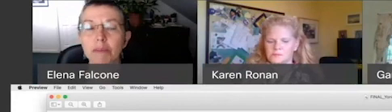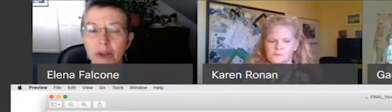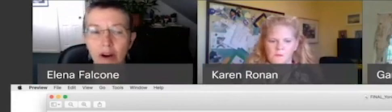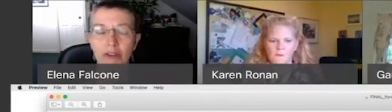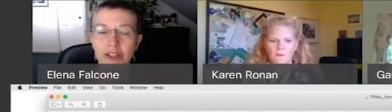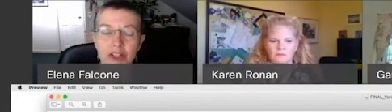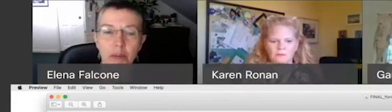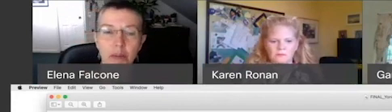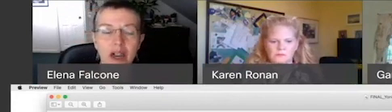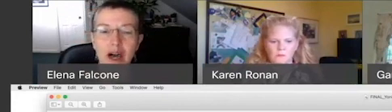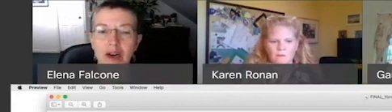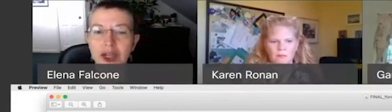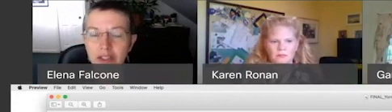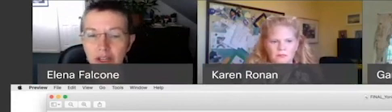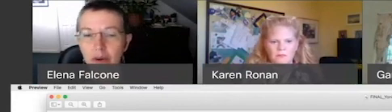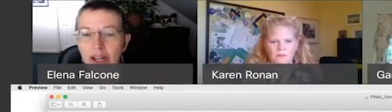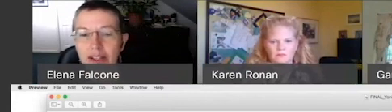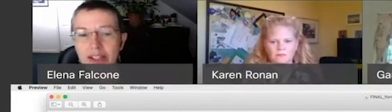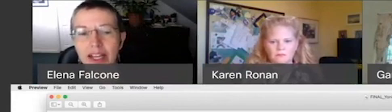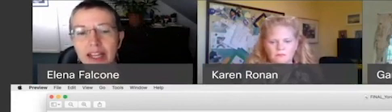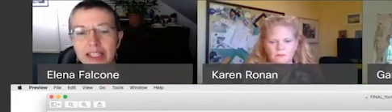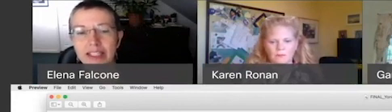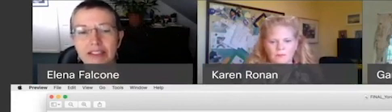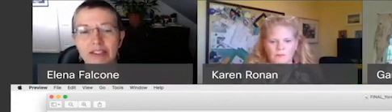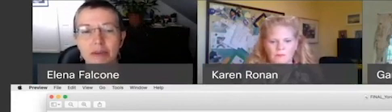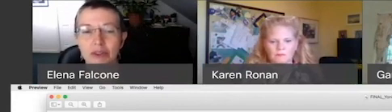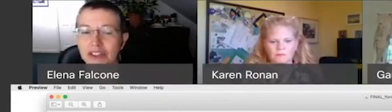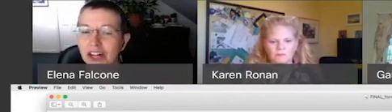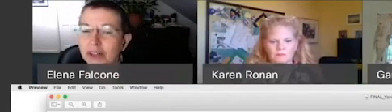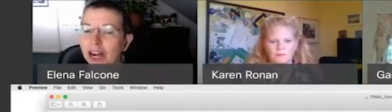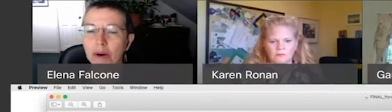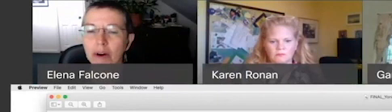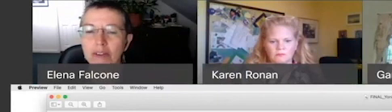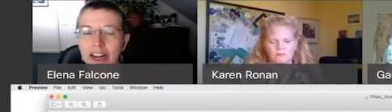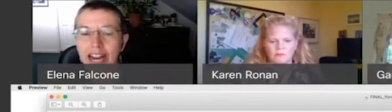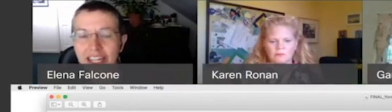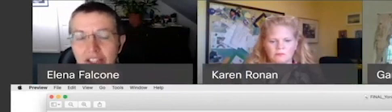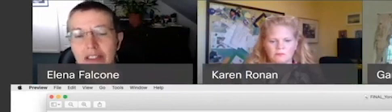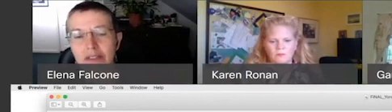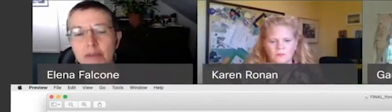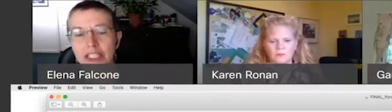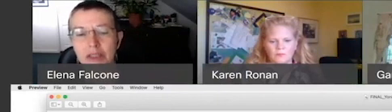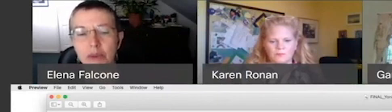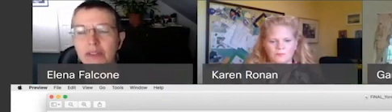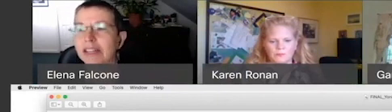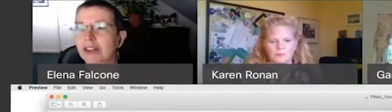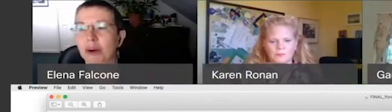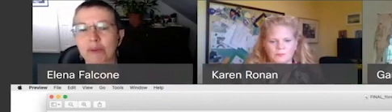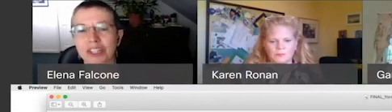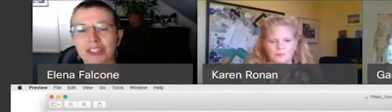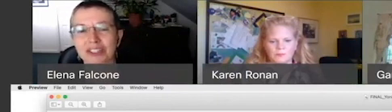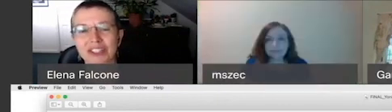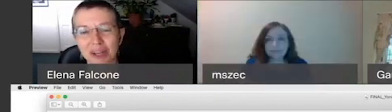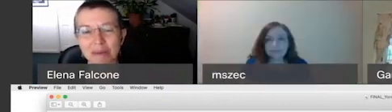gave a webinar on this a couple of weeks ago, and it was a solid hour of excellent information. We've asked